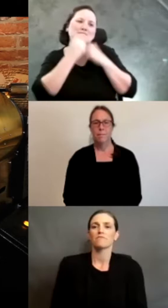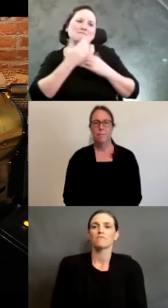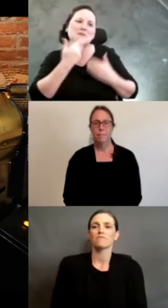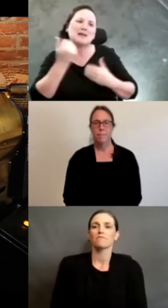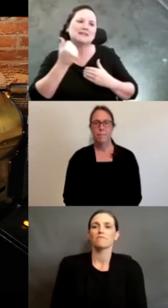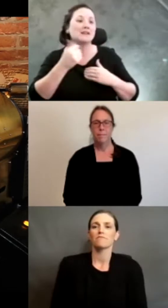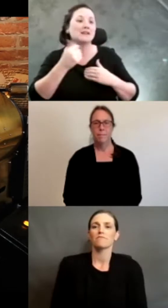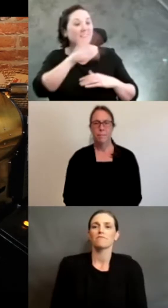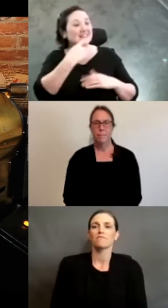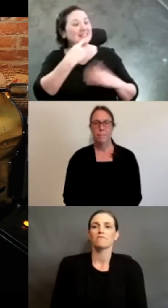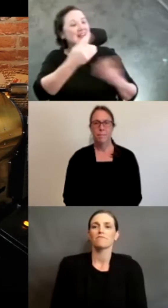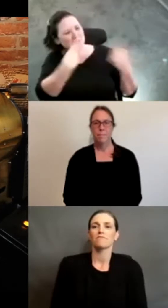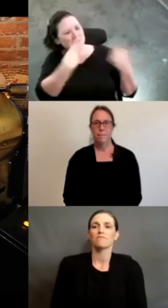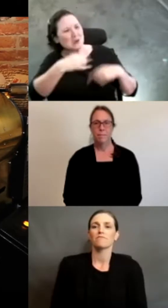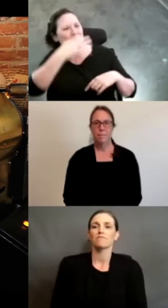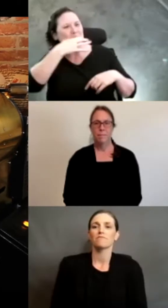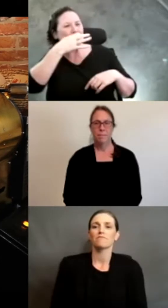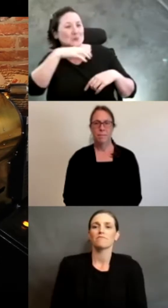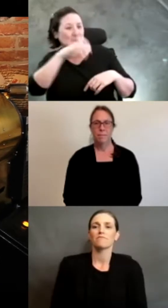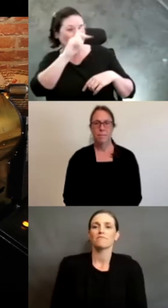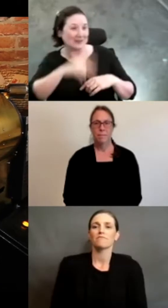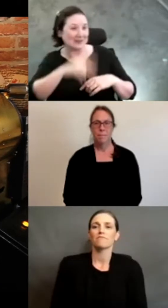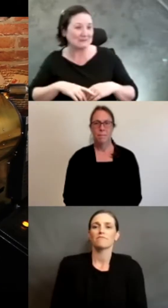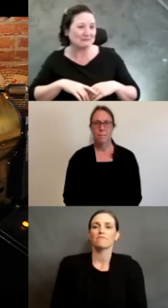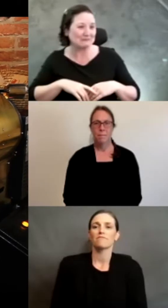the ranch sometime, stranger.